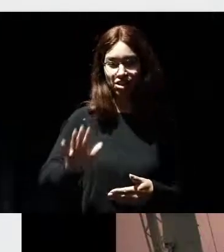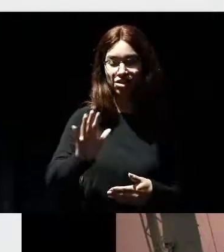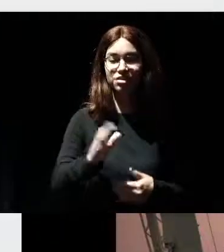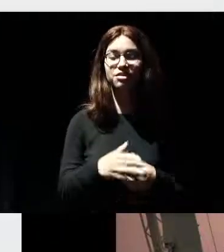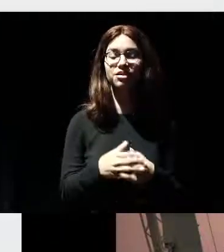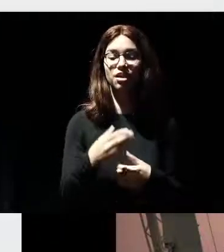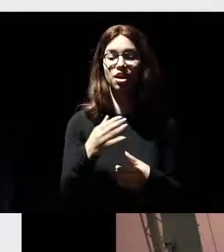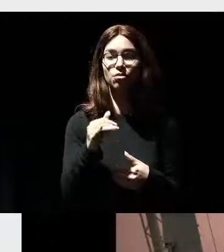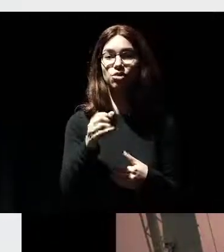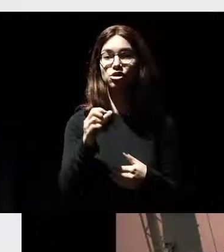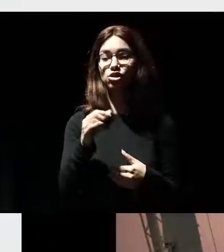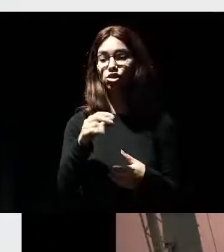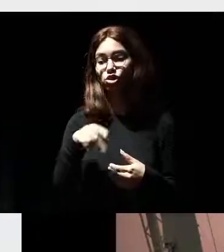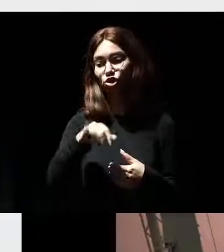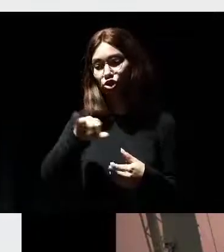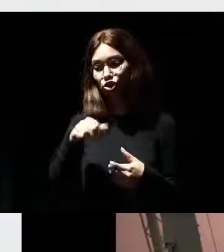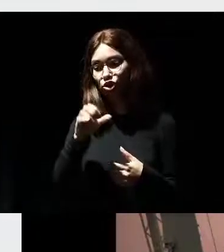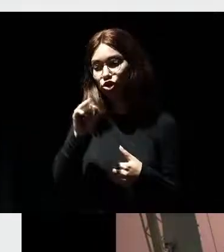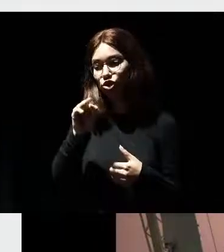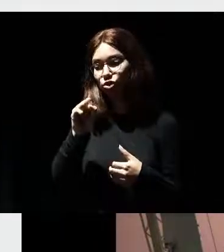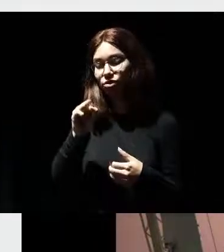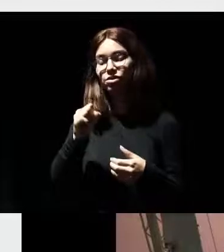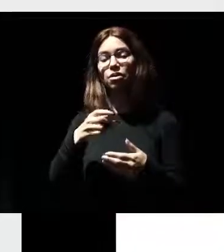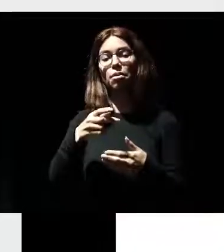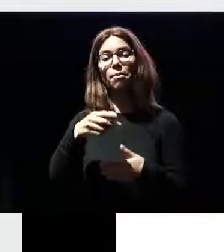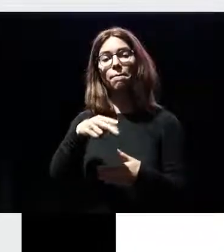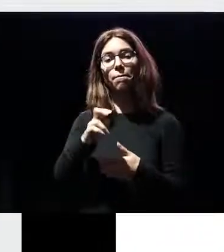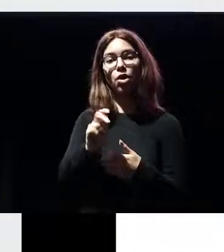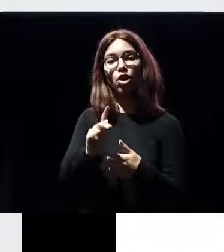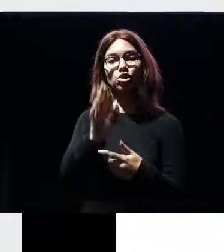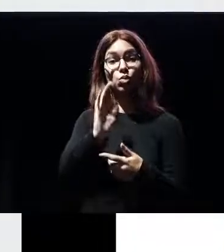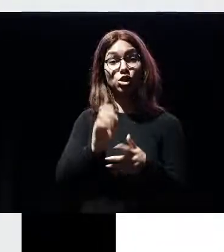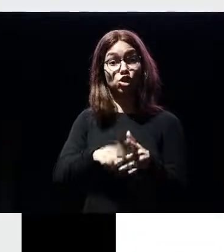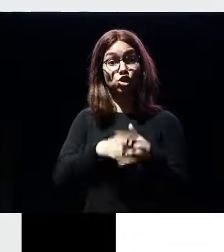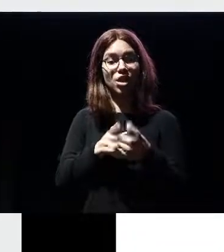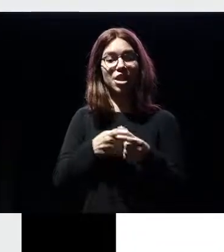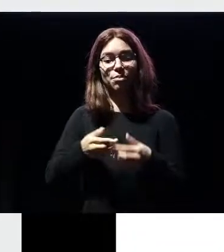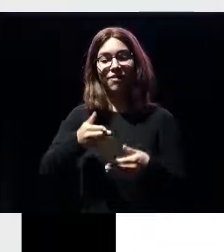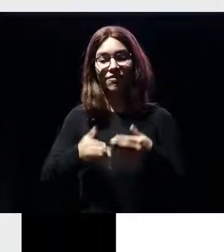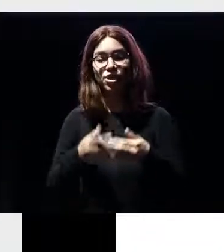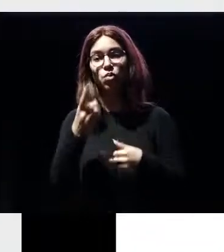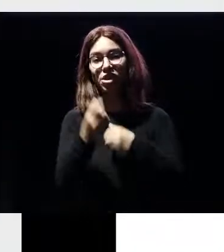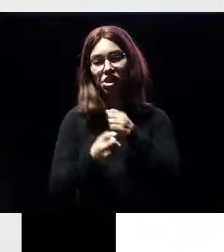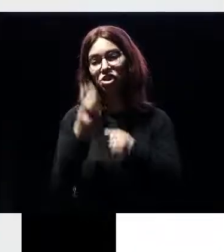Hargraves Jones Parks will start right at that point and be finished about a year and a half after that.